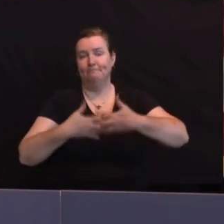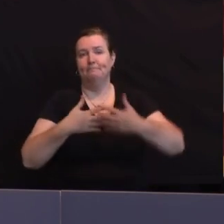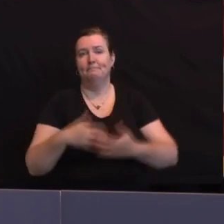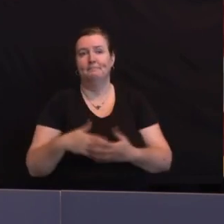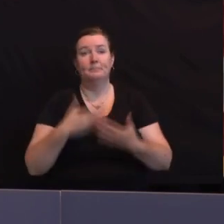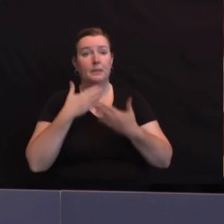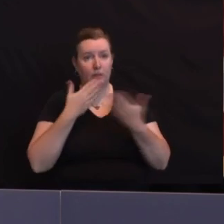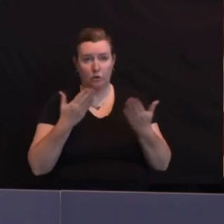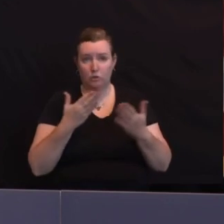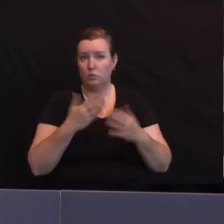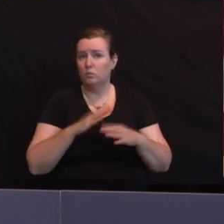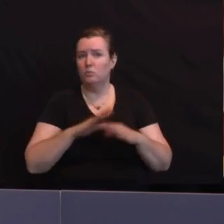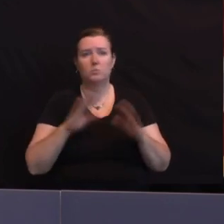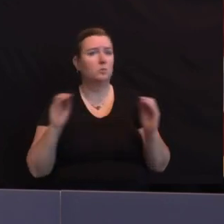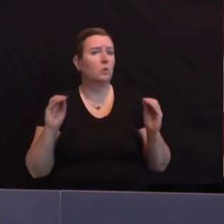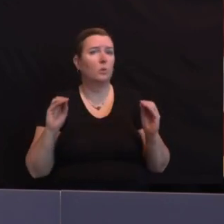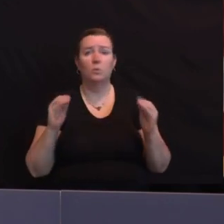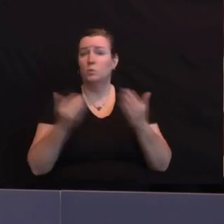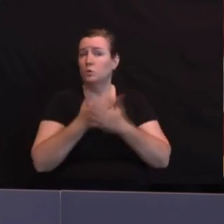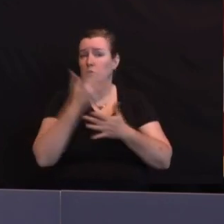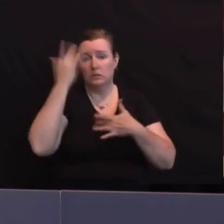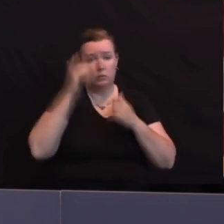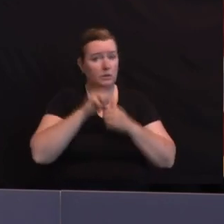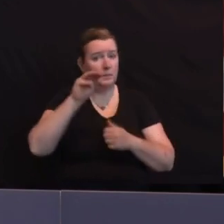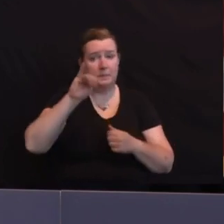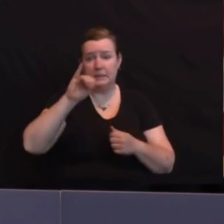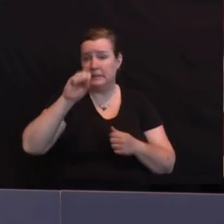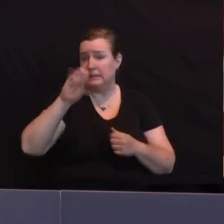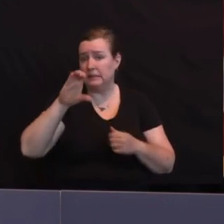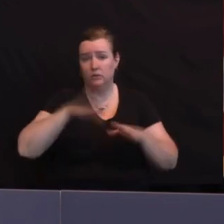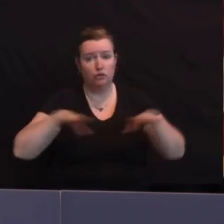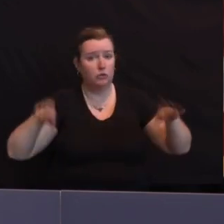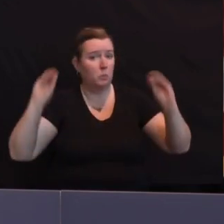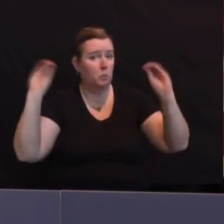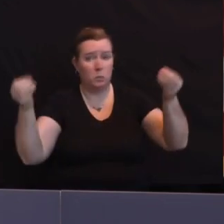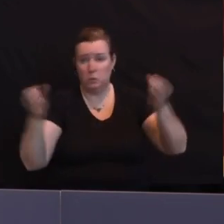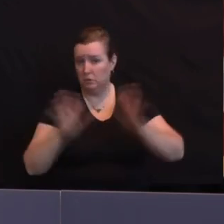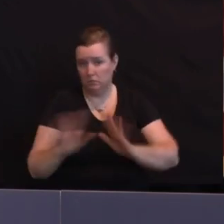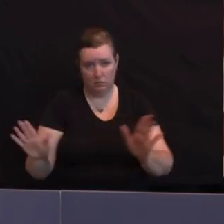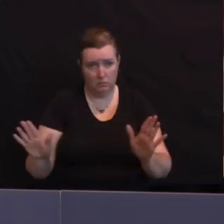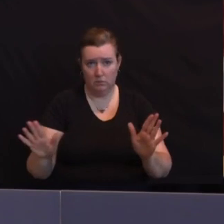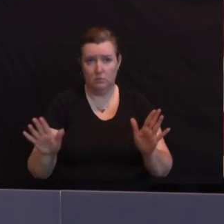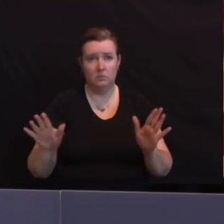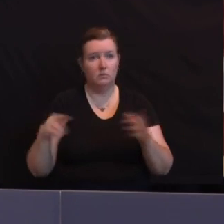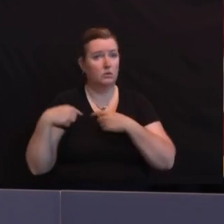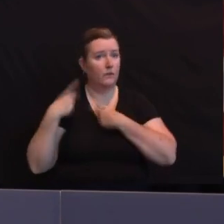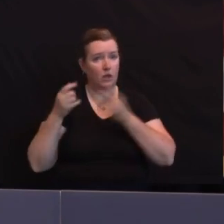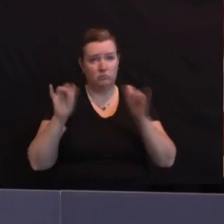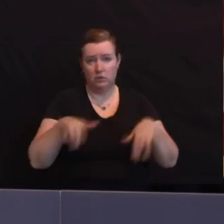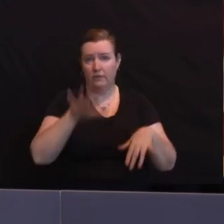of multi-system inflammatory syndrome in children. Our total cases remain at 58.